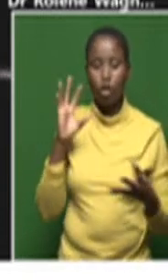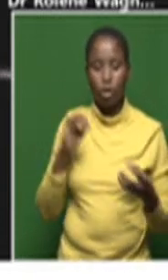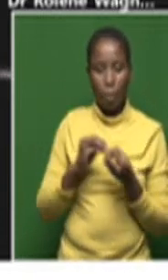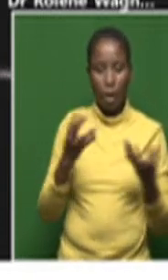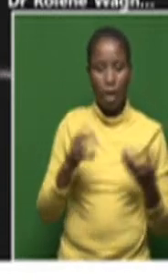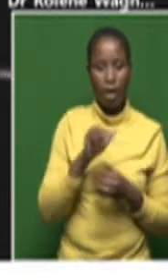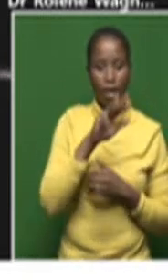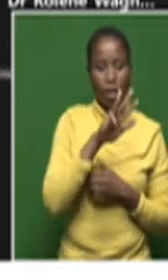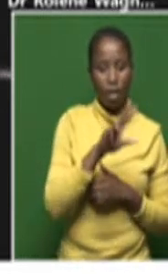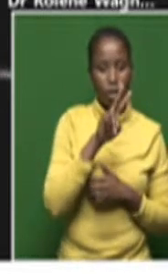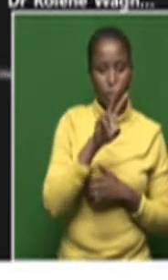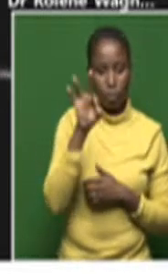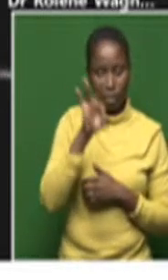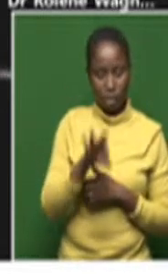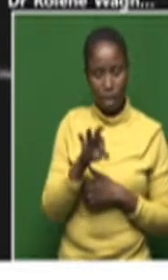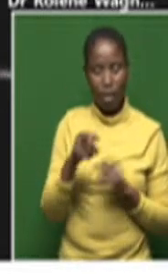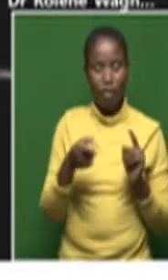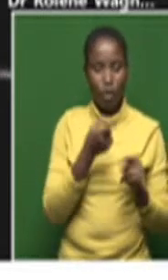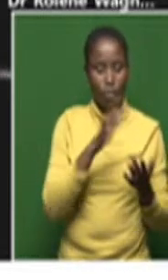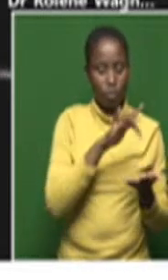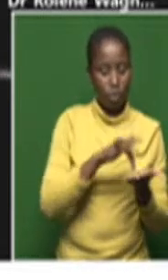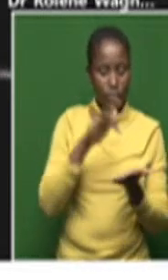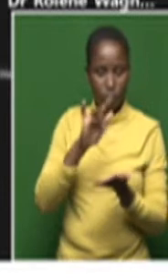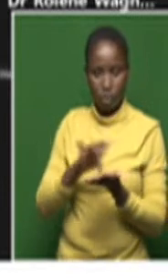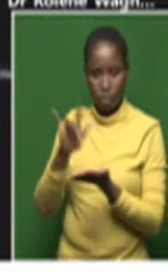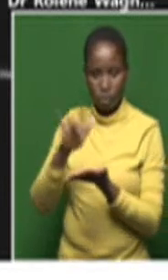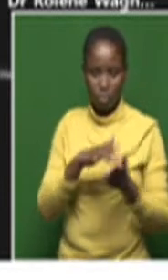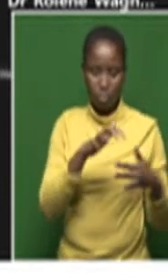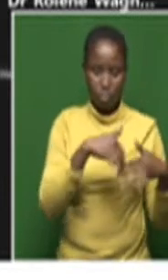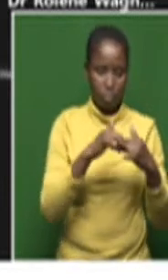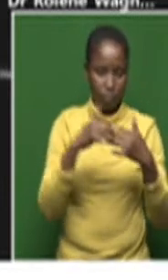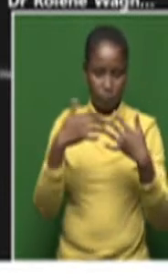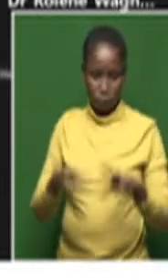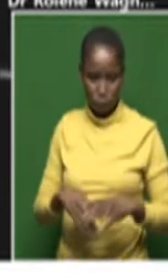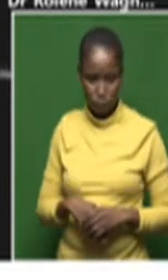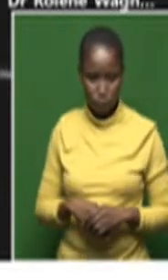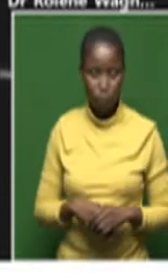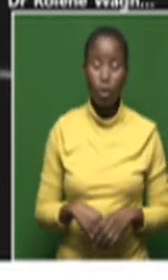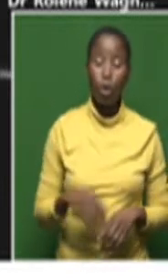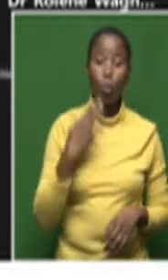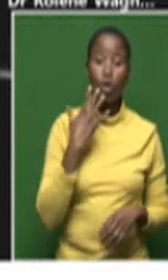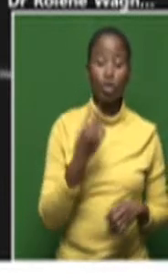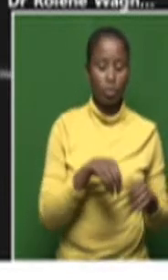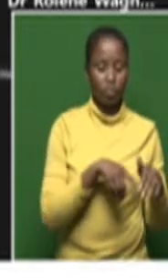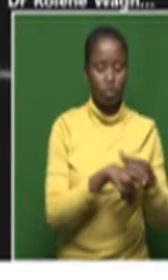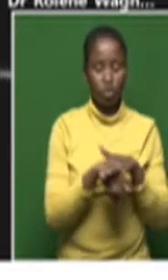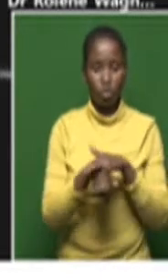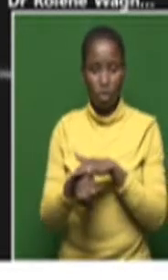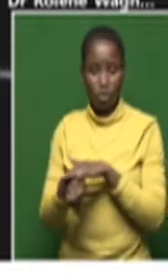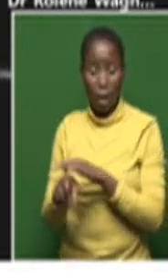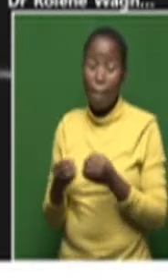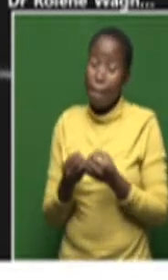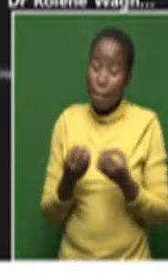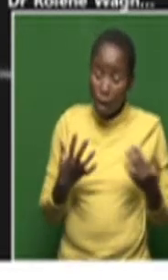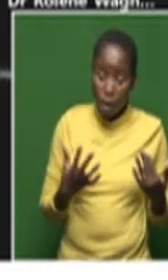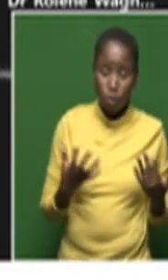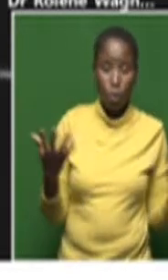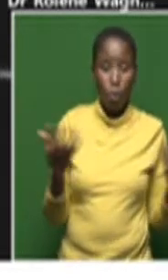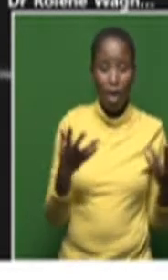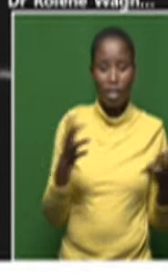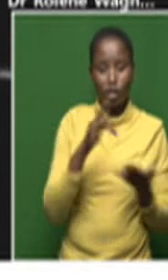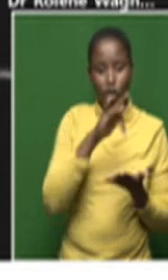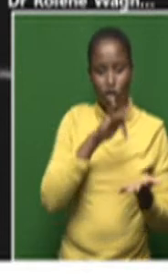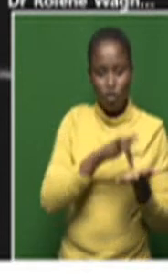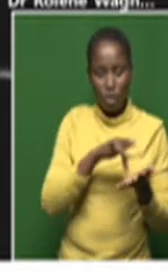92% of where sites are located. When we break it down by district, most of the sites at this stage are in the central